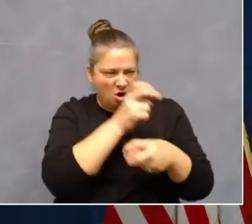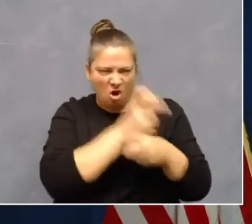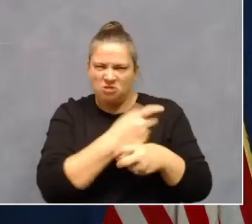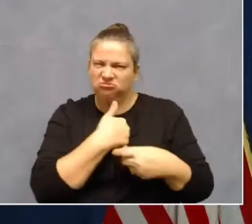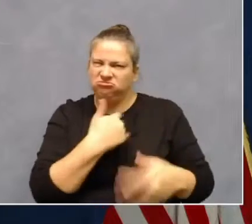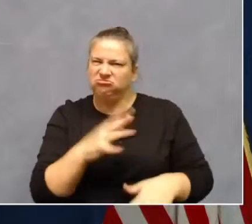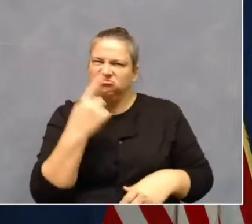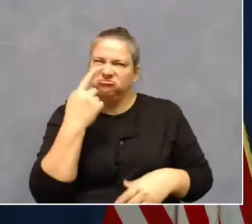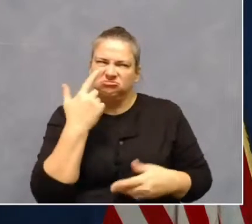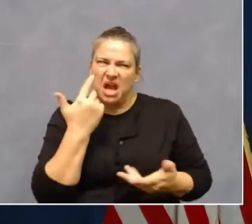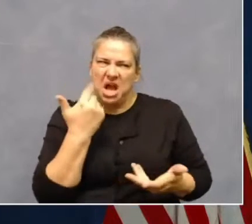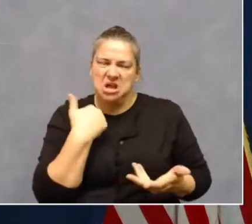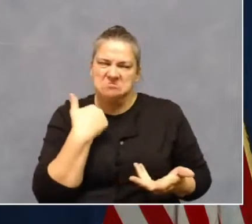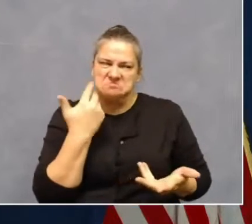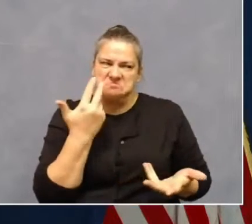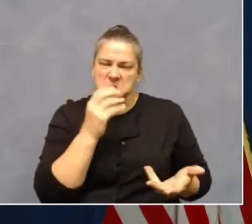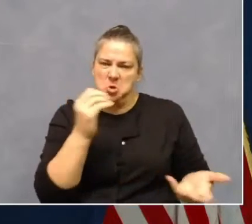of